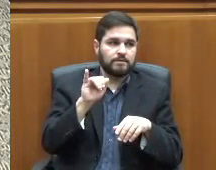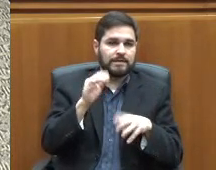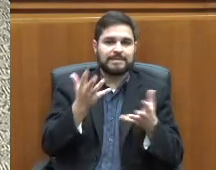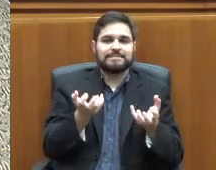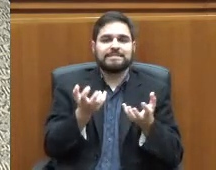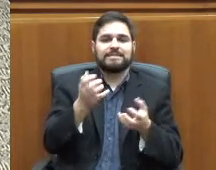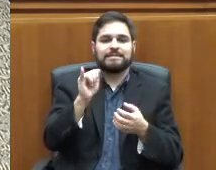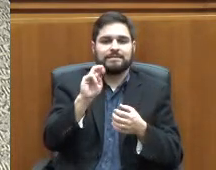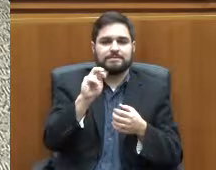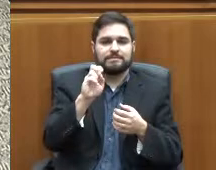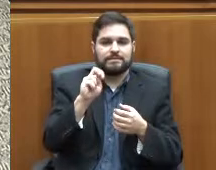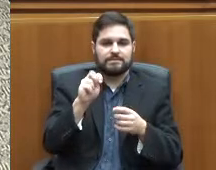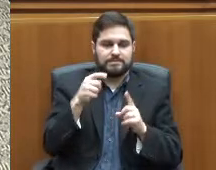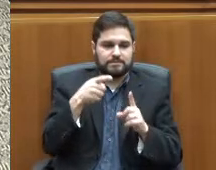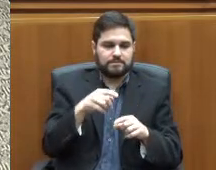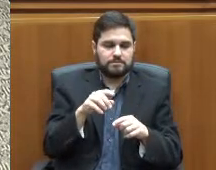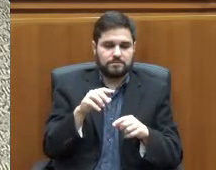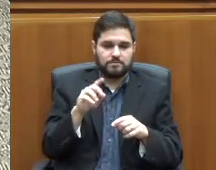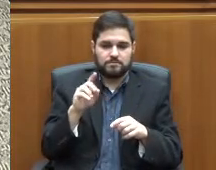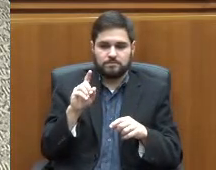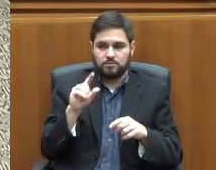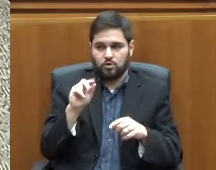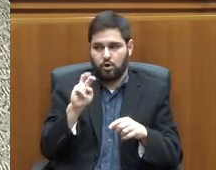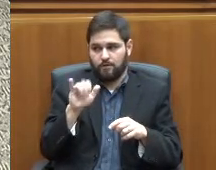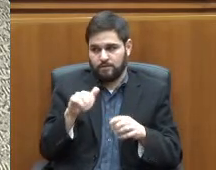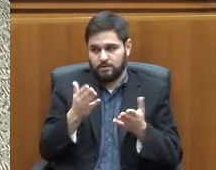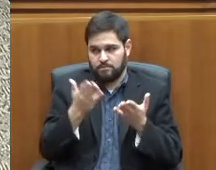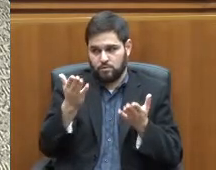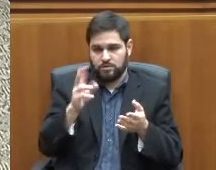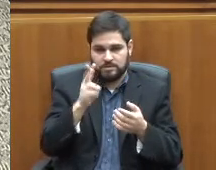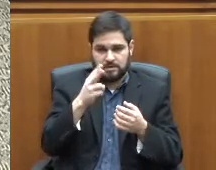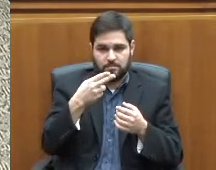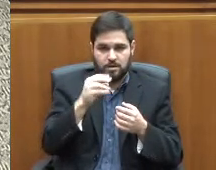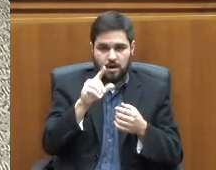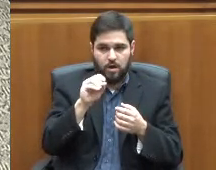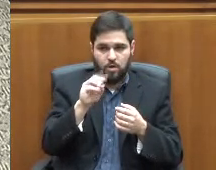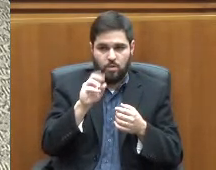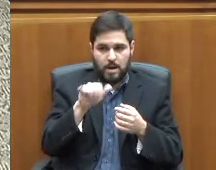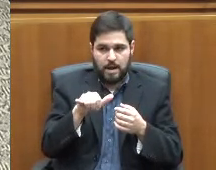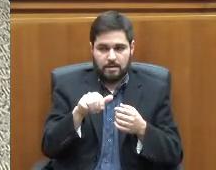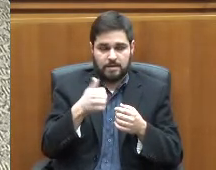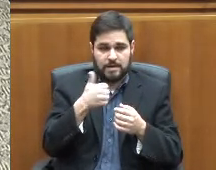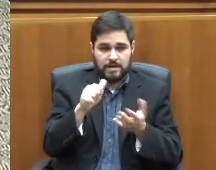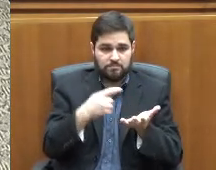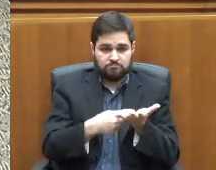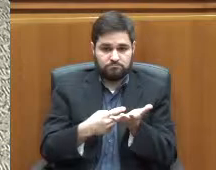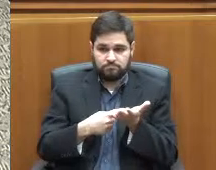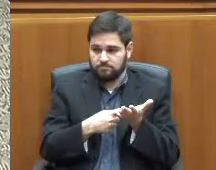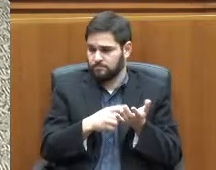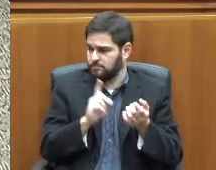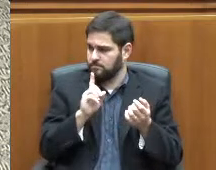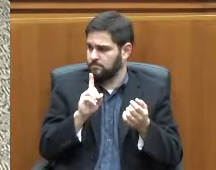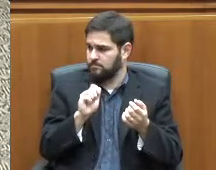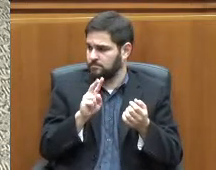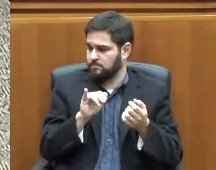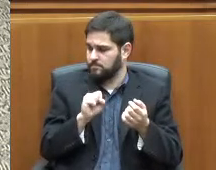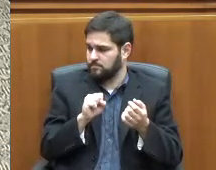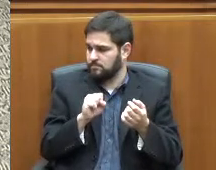Second motion. Mr. Garvey, second by Ms. Holloway. Any discussion? Ms. Davis, I